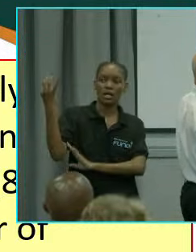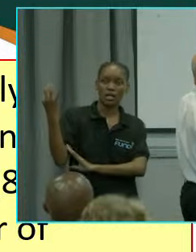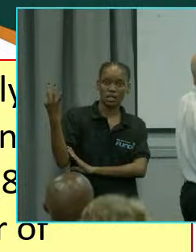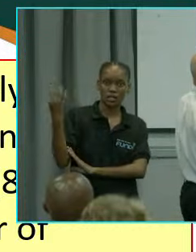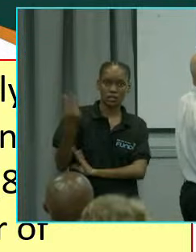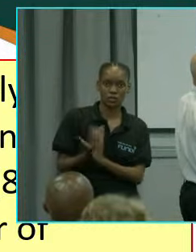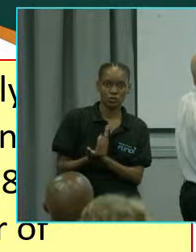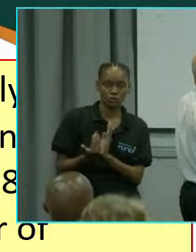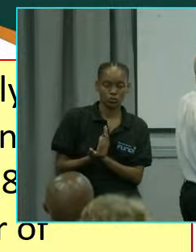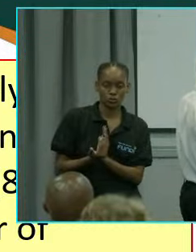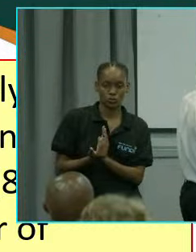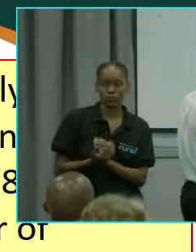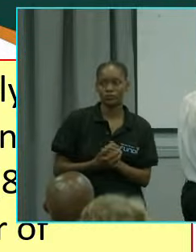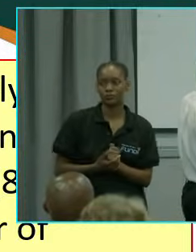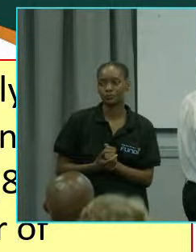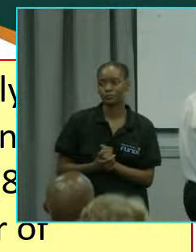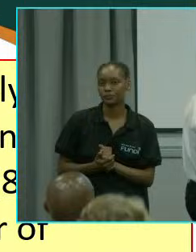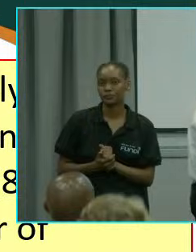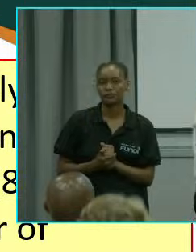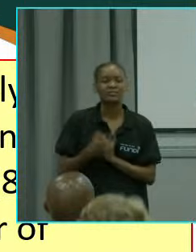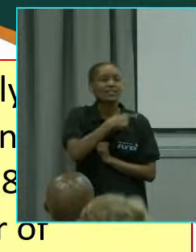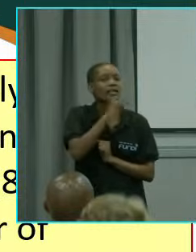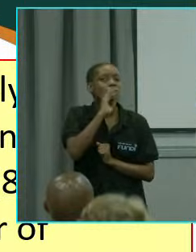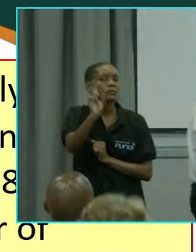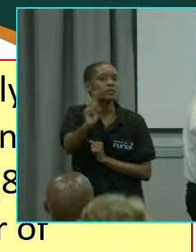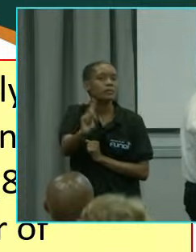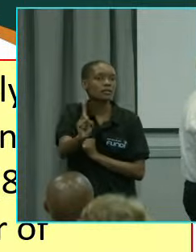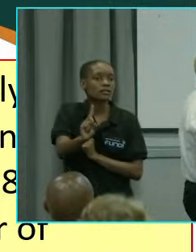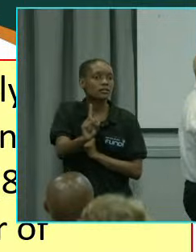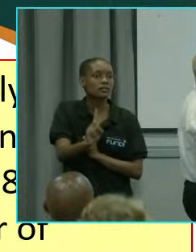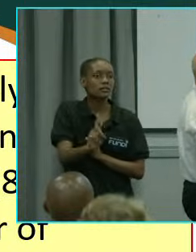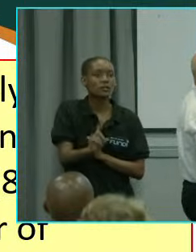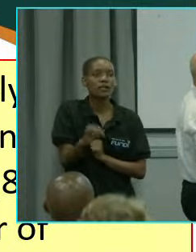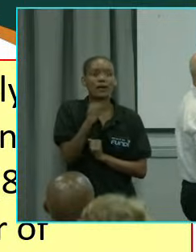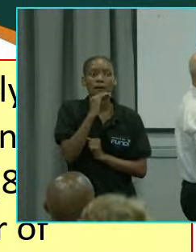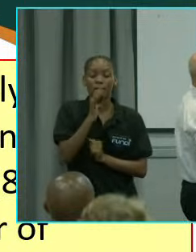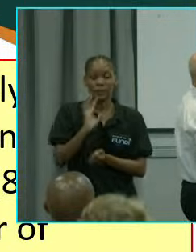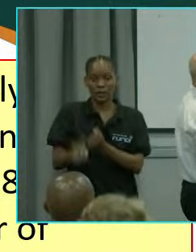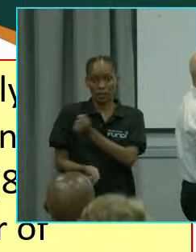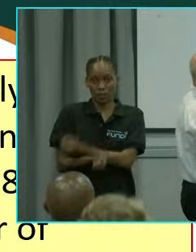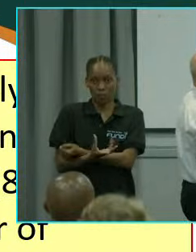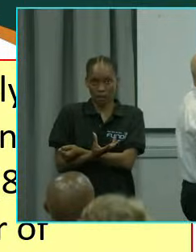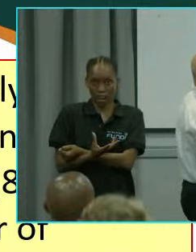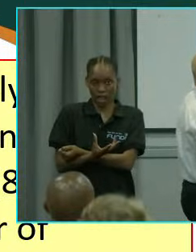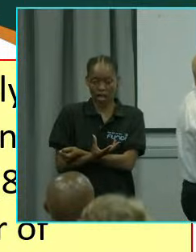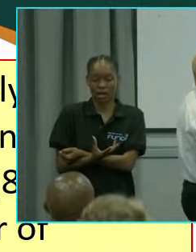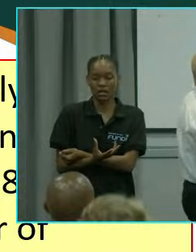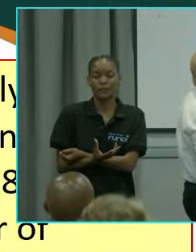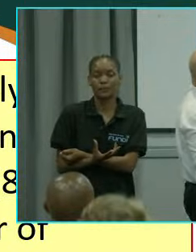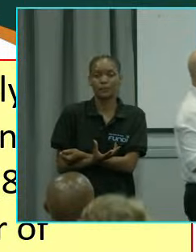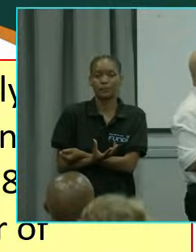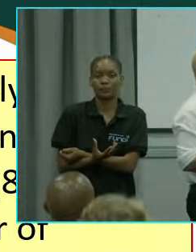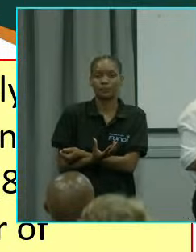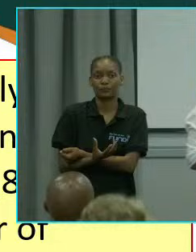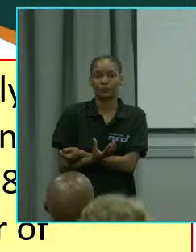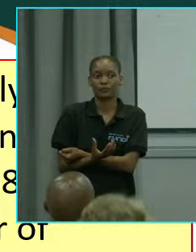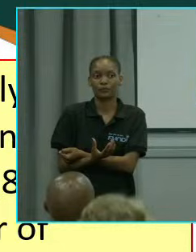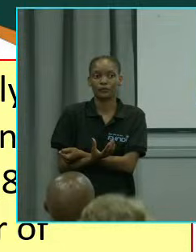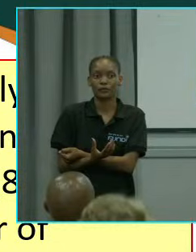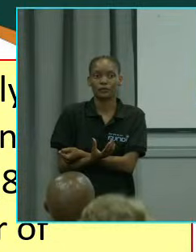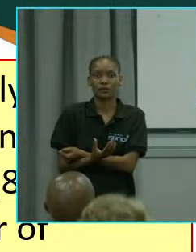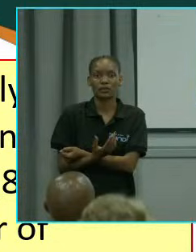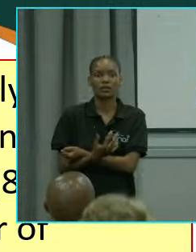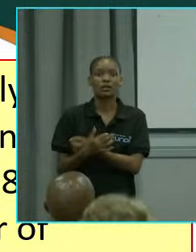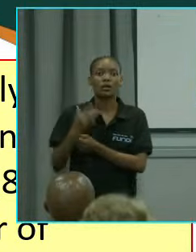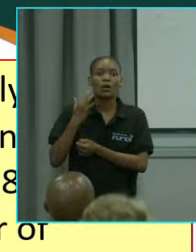school. What does this really mean? It means that, say, in Mpumalanga, the quintile 4 schools, when